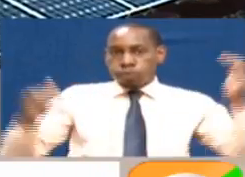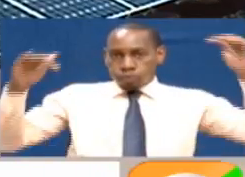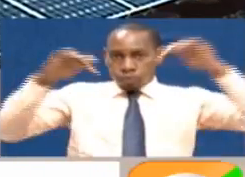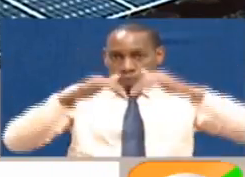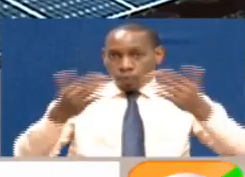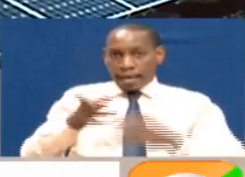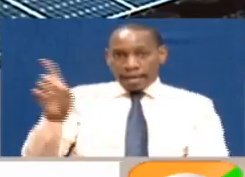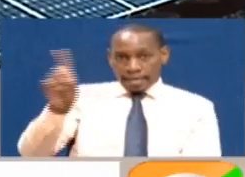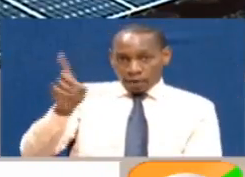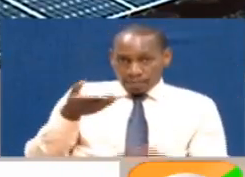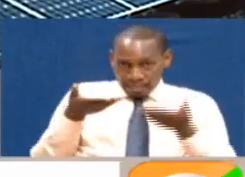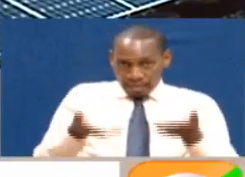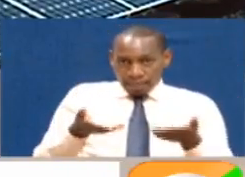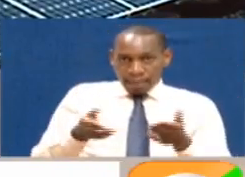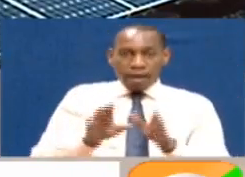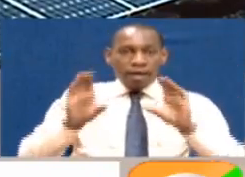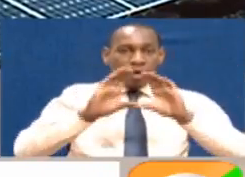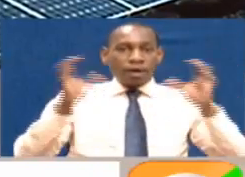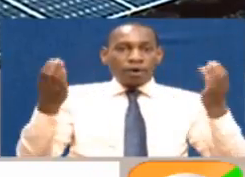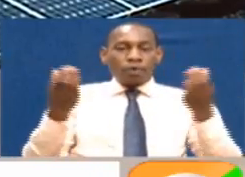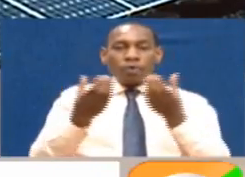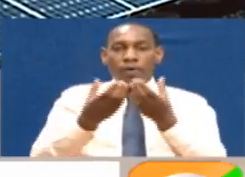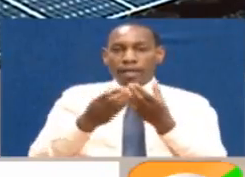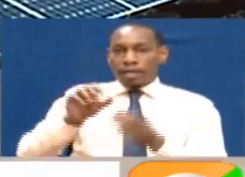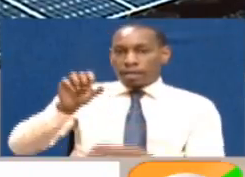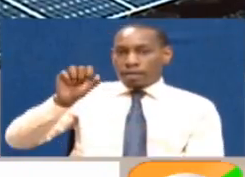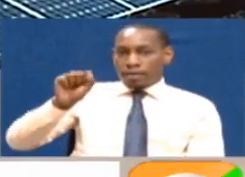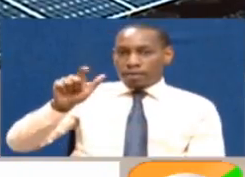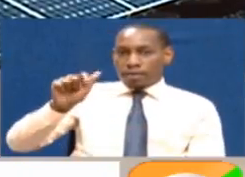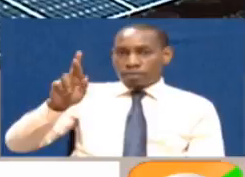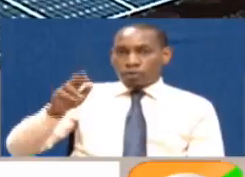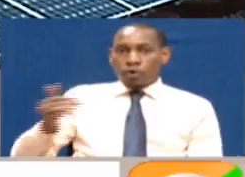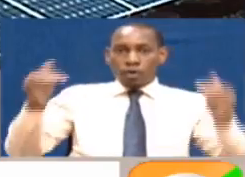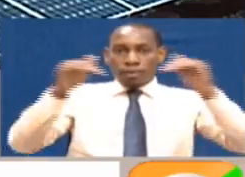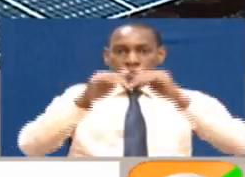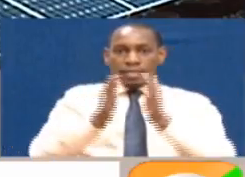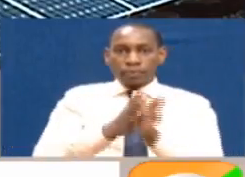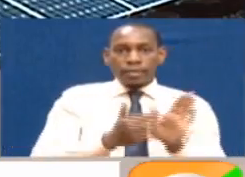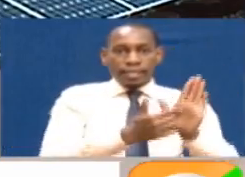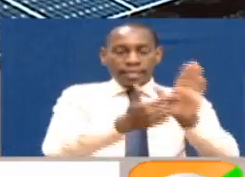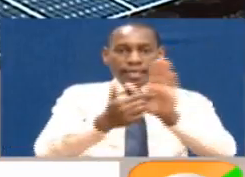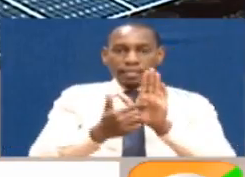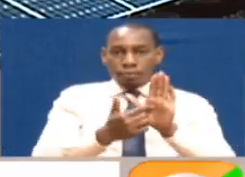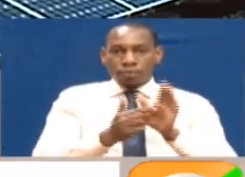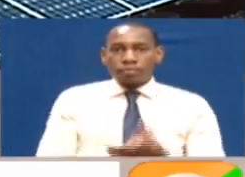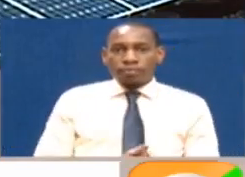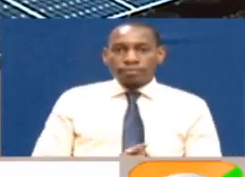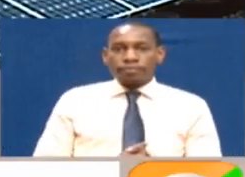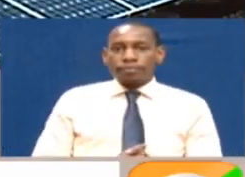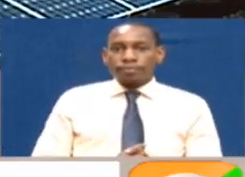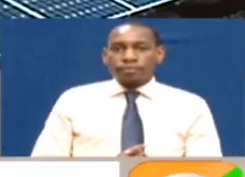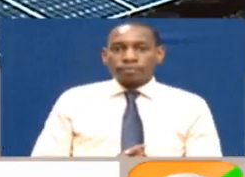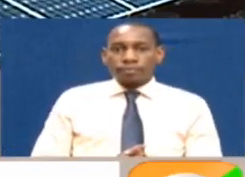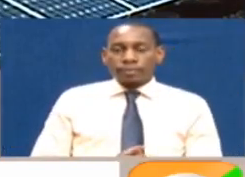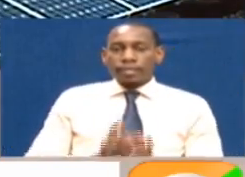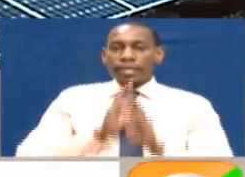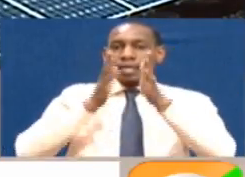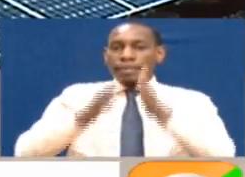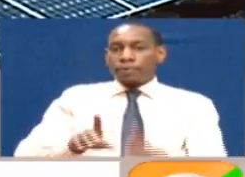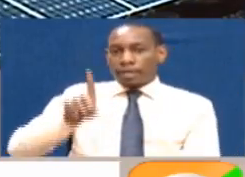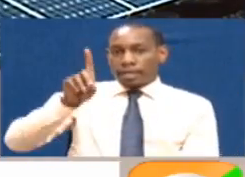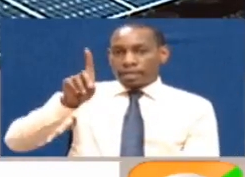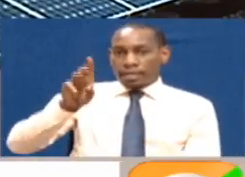in Nairobi for the Global Off-Grid Solar Forum and Expo. Our very own Denis